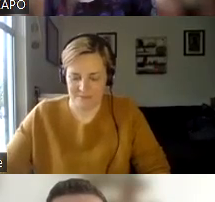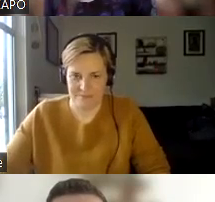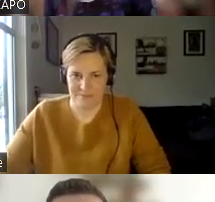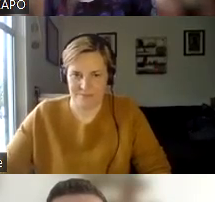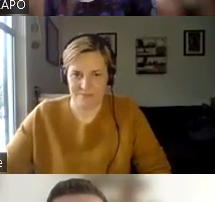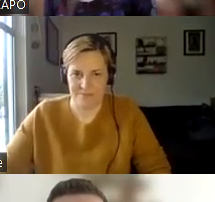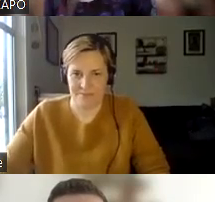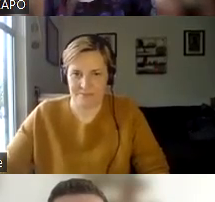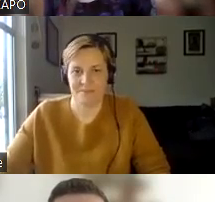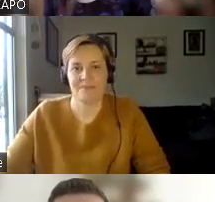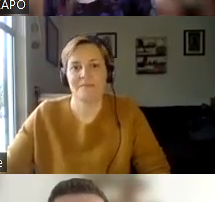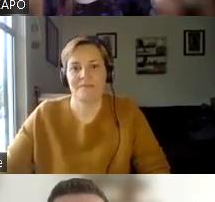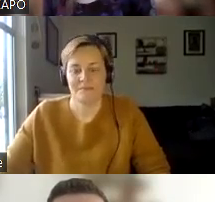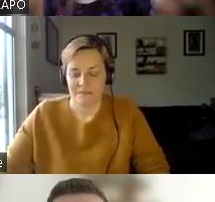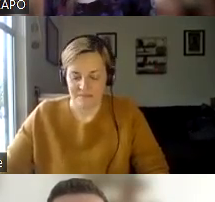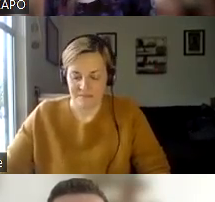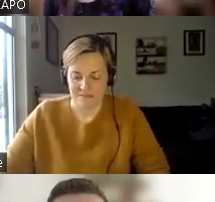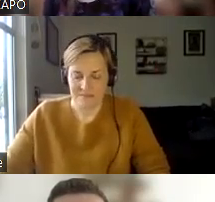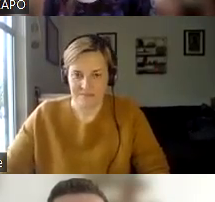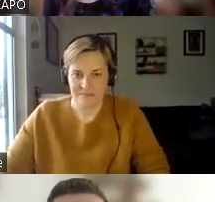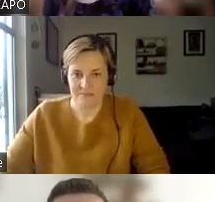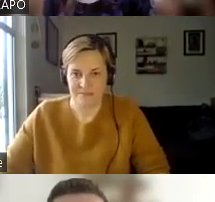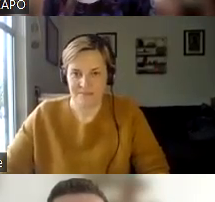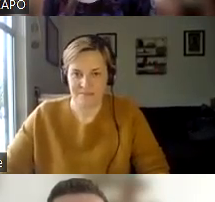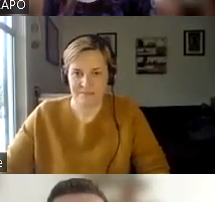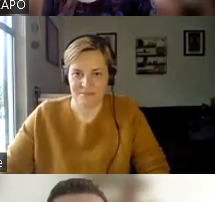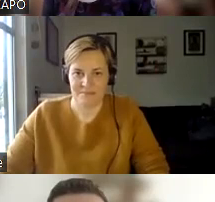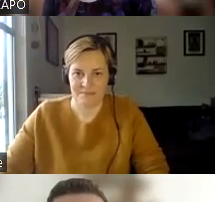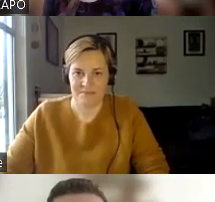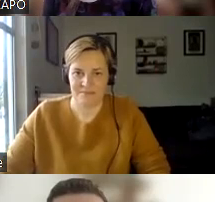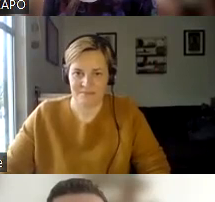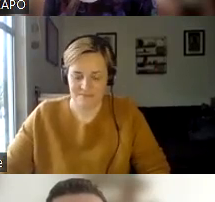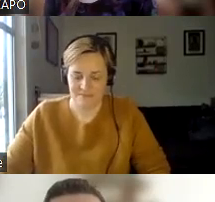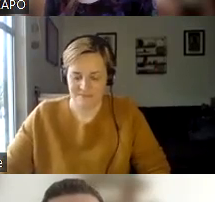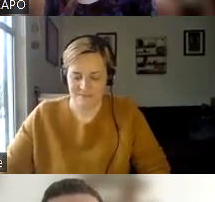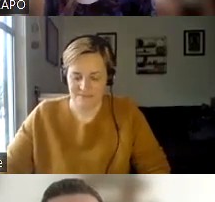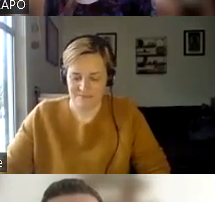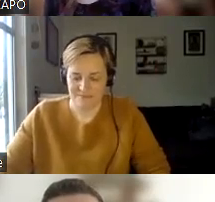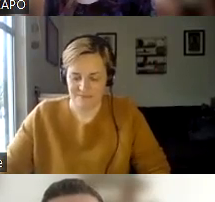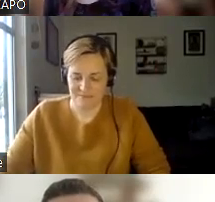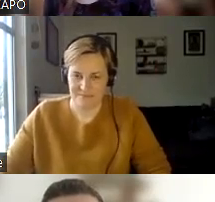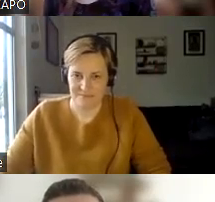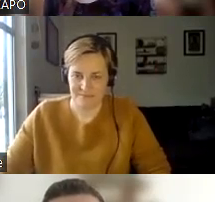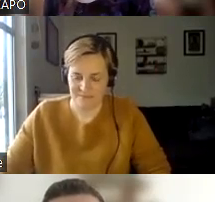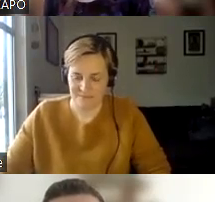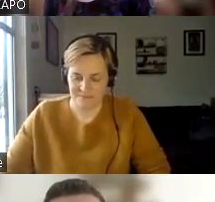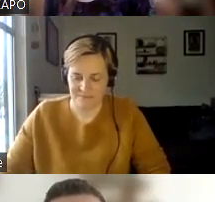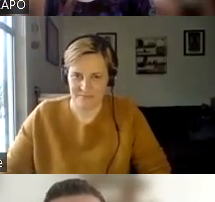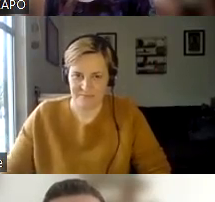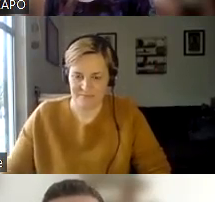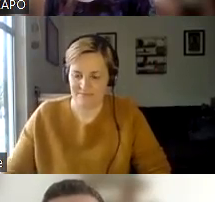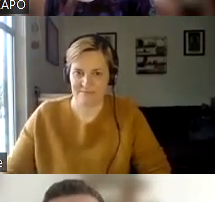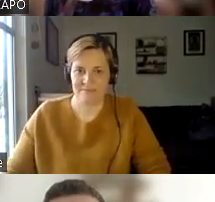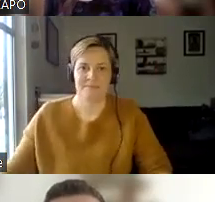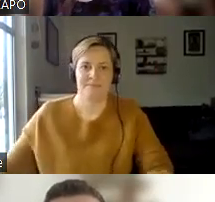the PDF of their PowerPoint presentation today, so people who missed some of the key tips that our speakers will present today, that you can find